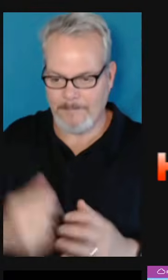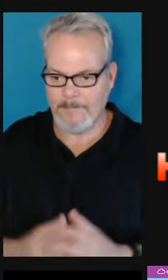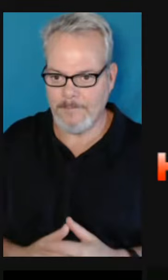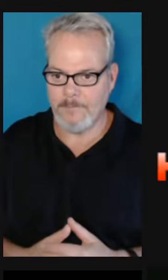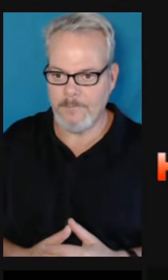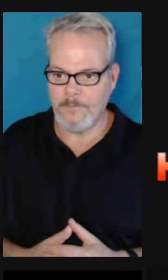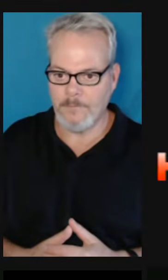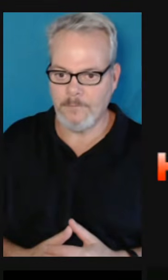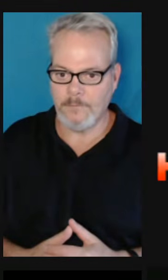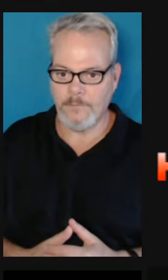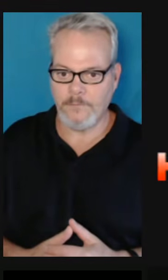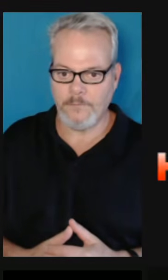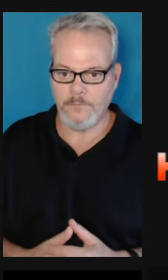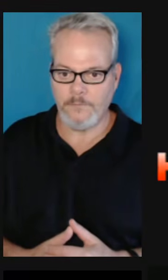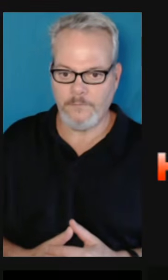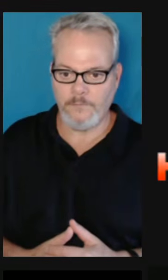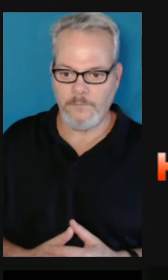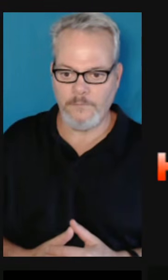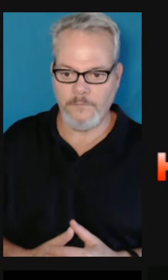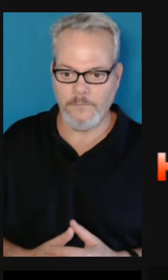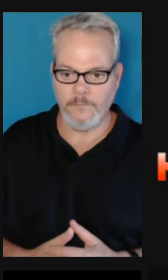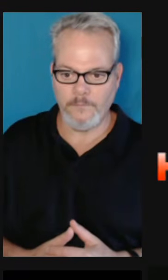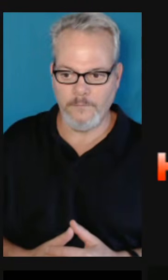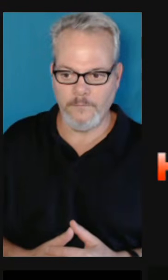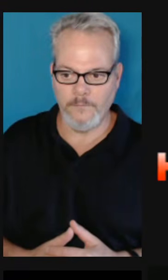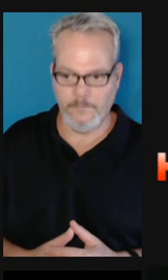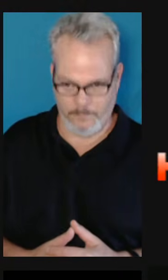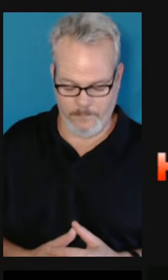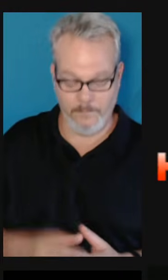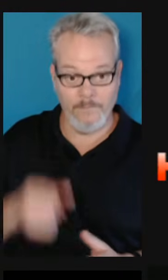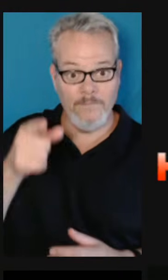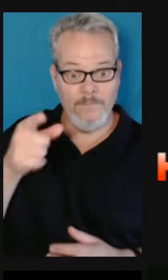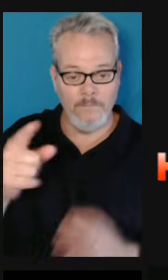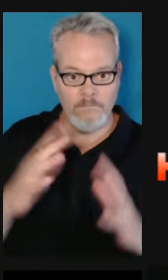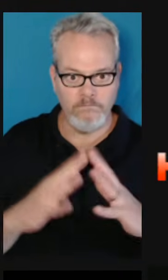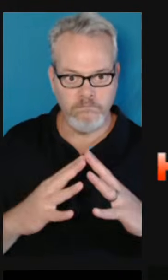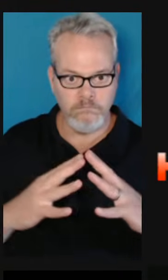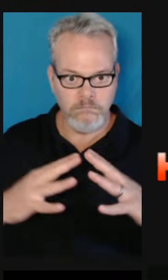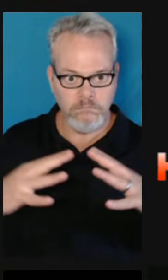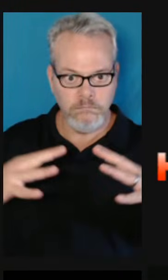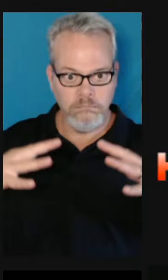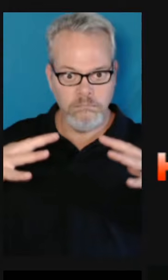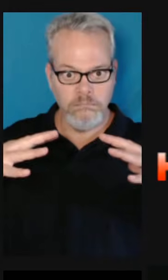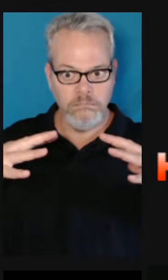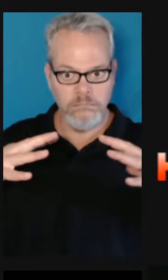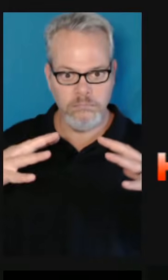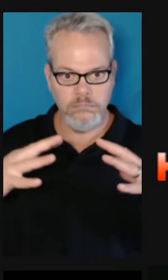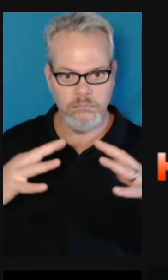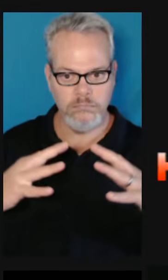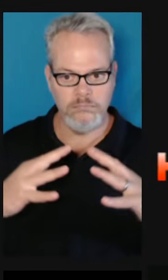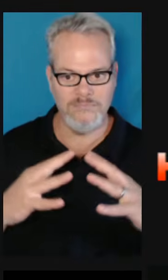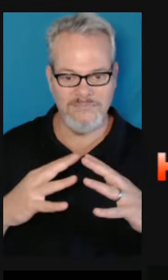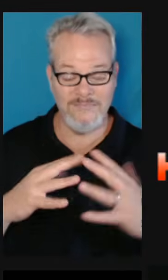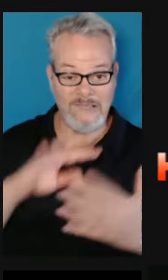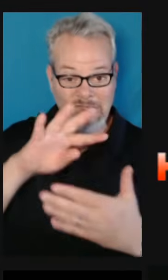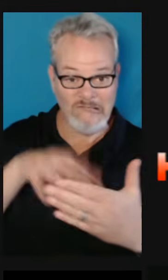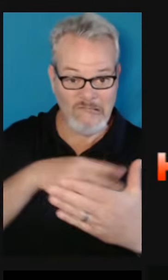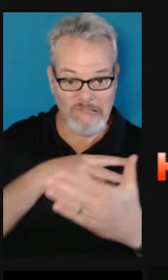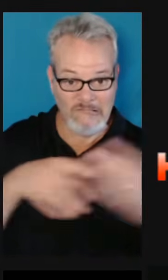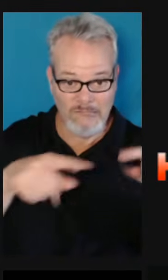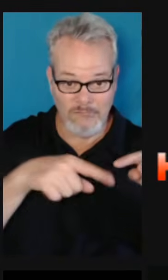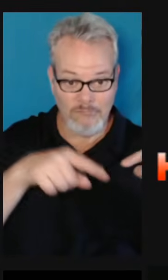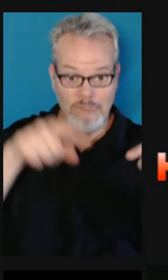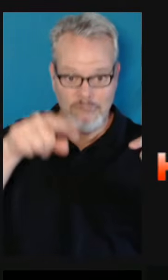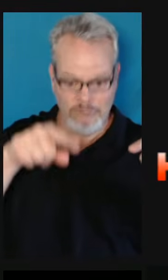Our monitoring signals have shown a typical pattern of inflation following the episode. So recharge towards